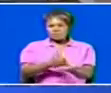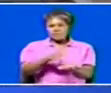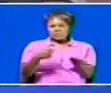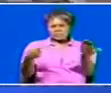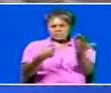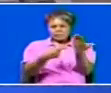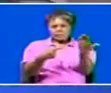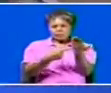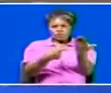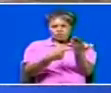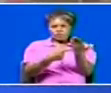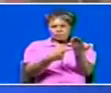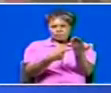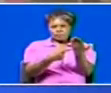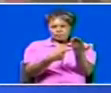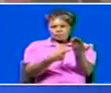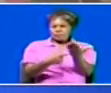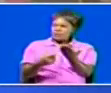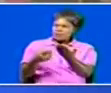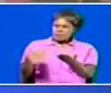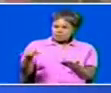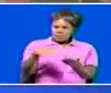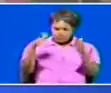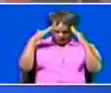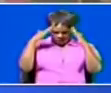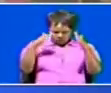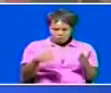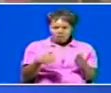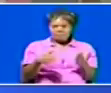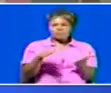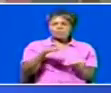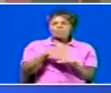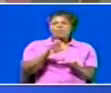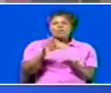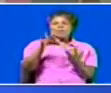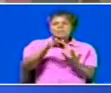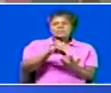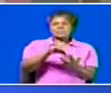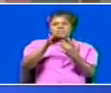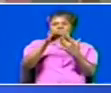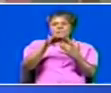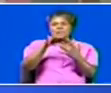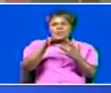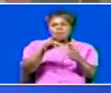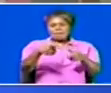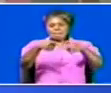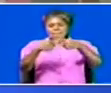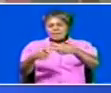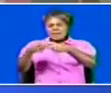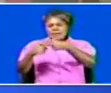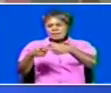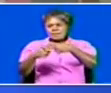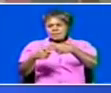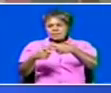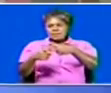modernized implements. This is an area that we want to pay a lot of attention, especially with regard to mechanization.